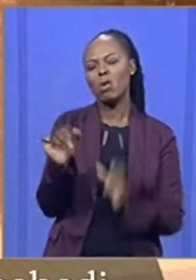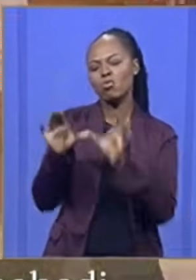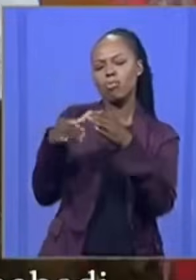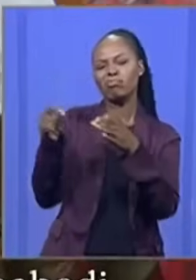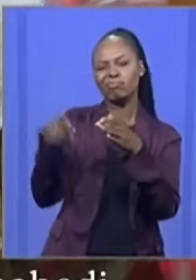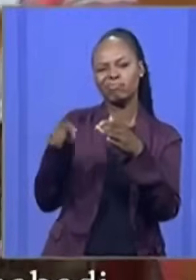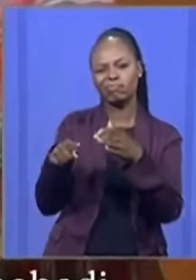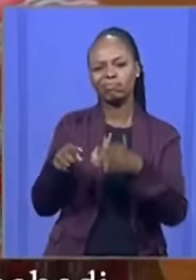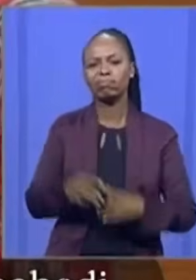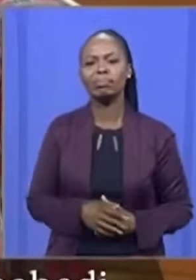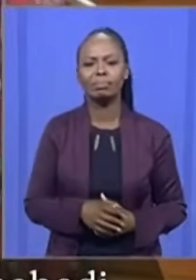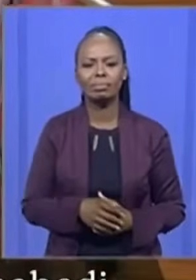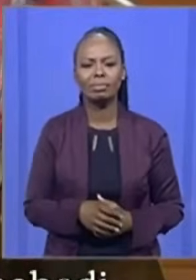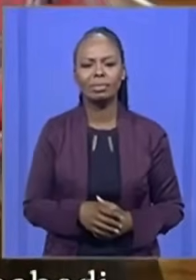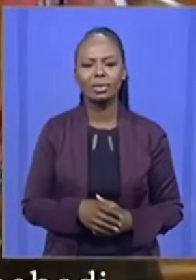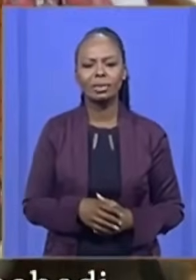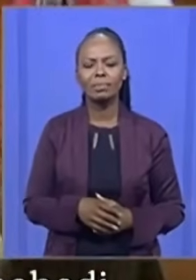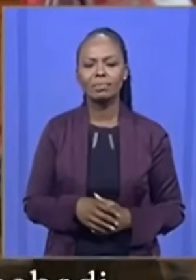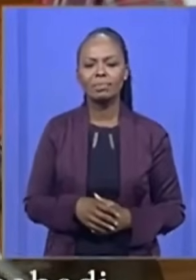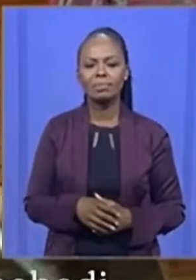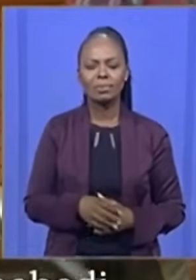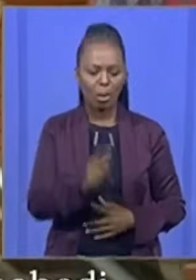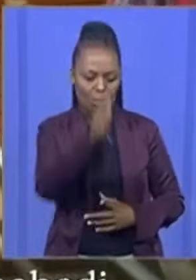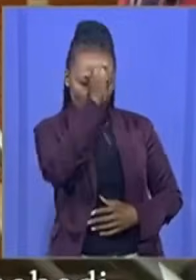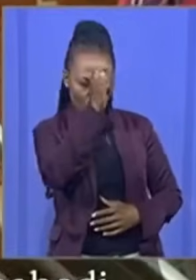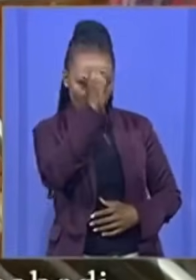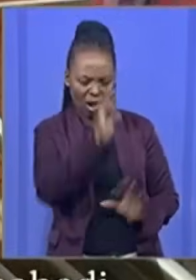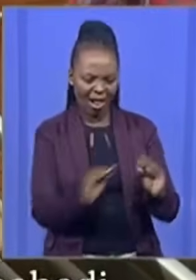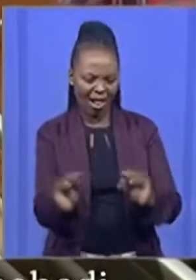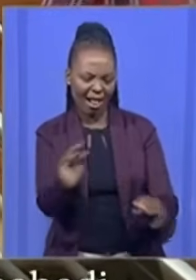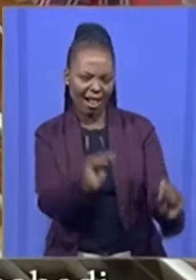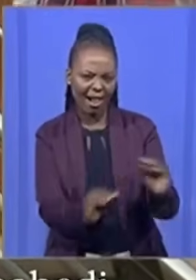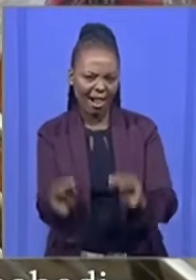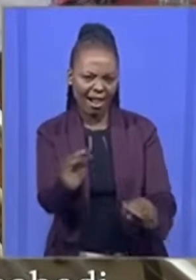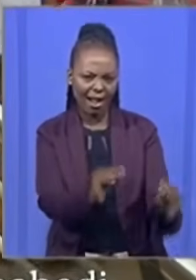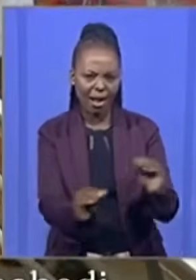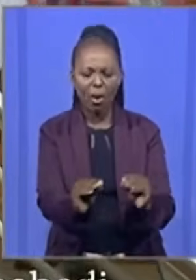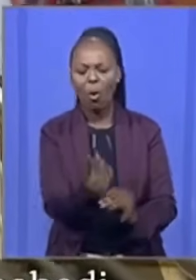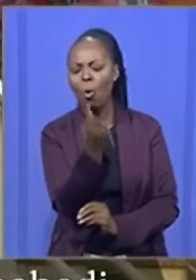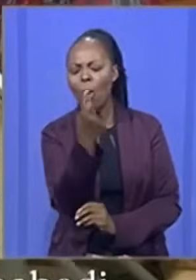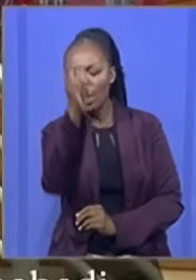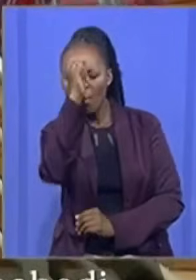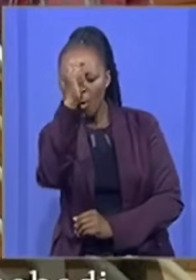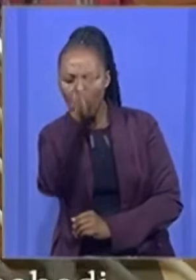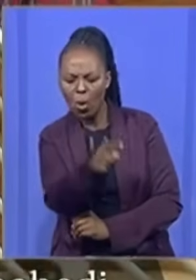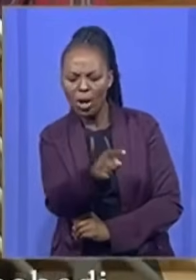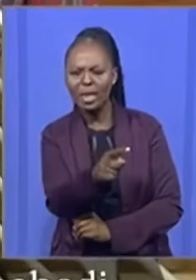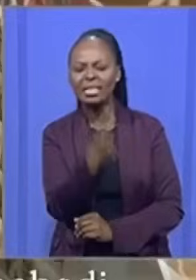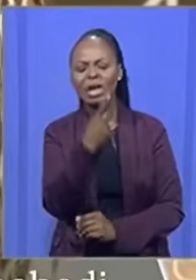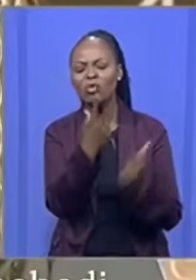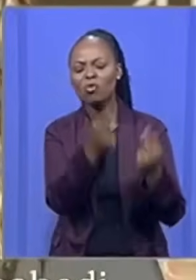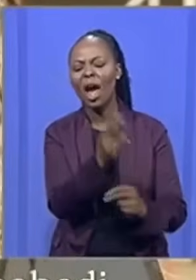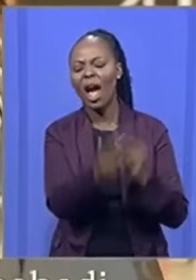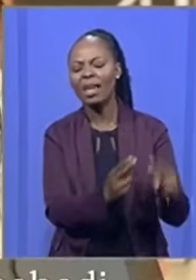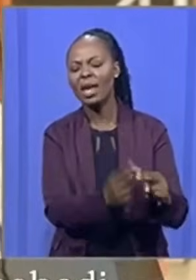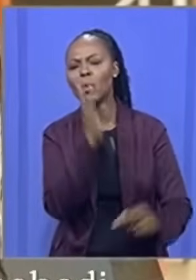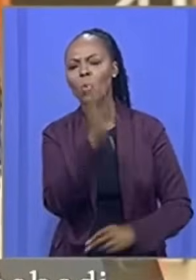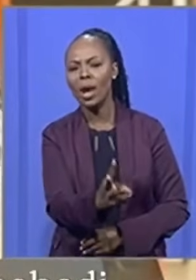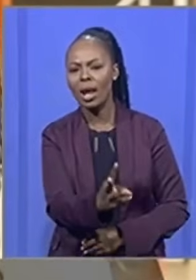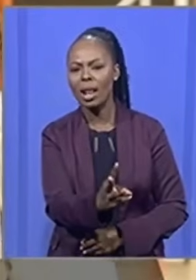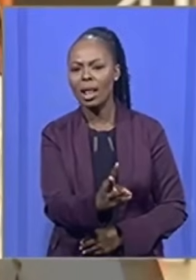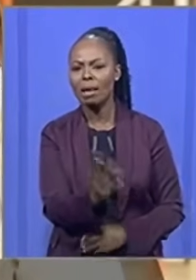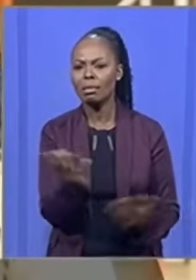tlang. When we got there, the boys were talking a lot, and then one of the boys were like, he's gonna do it again. And